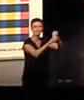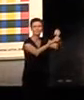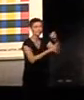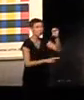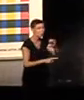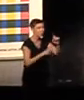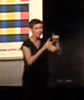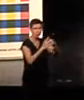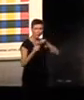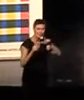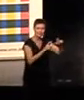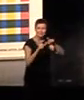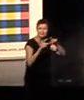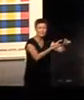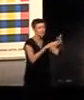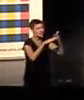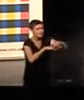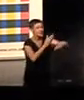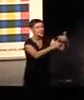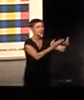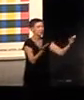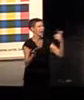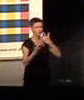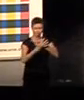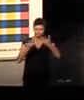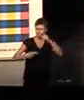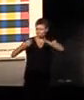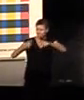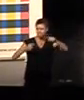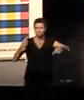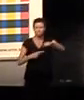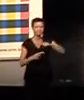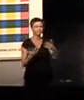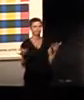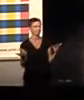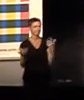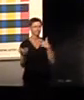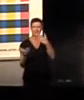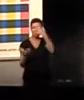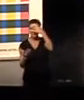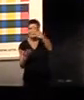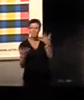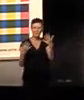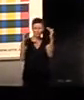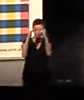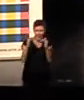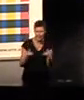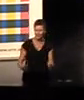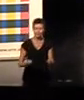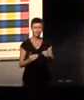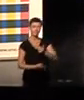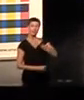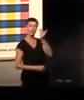going and millions of consumenten layers of mijn